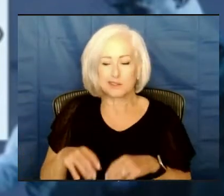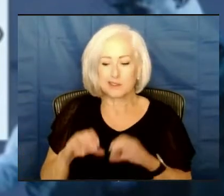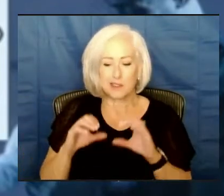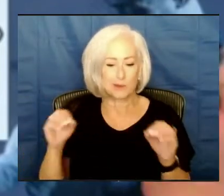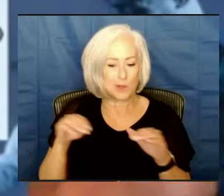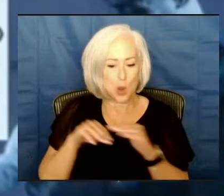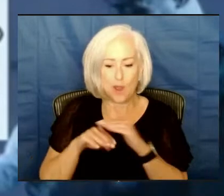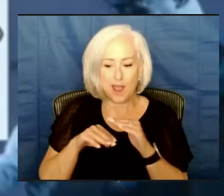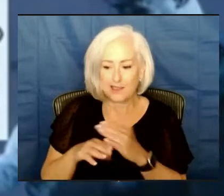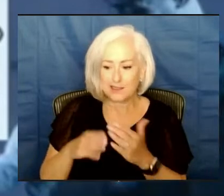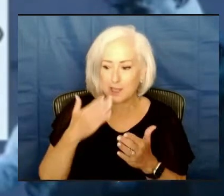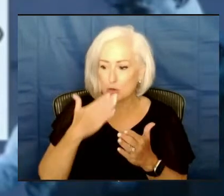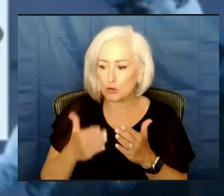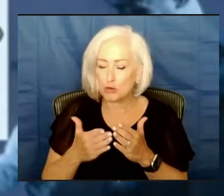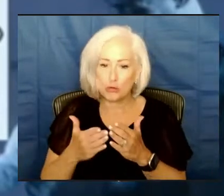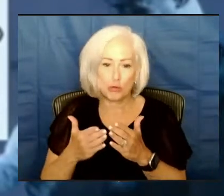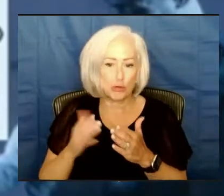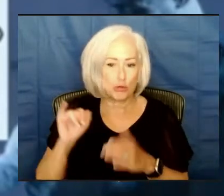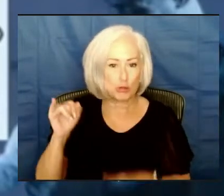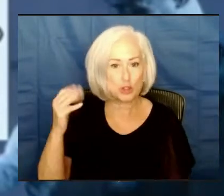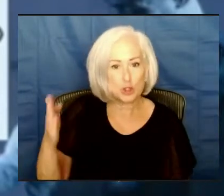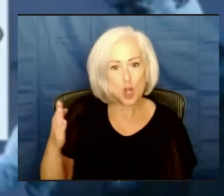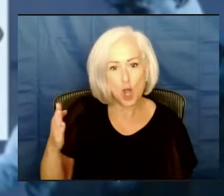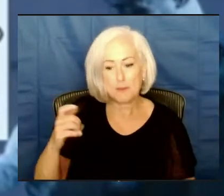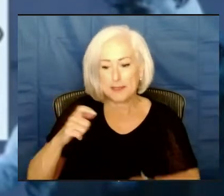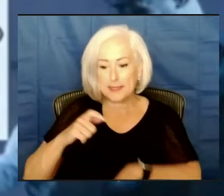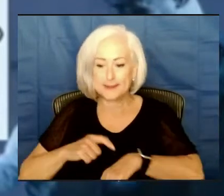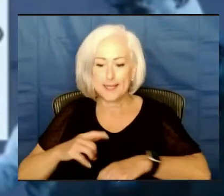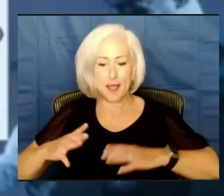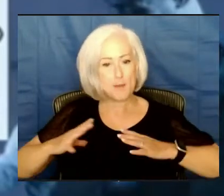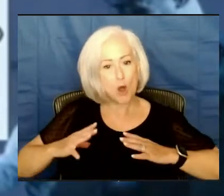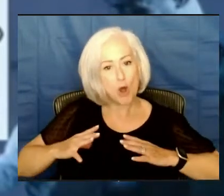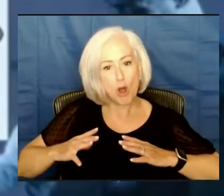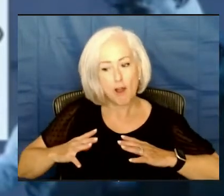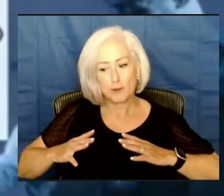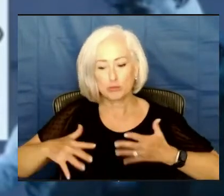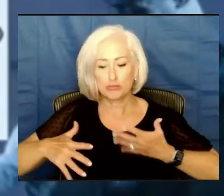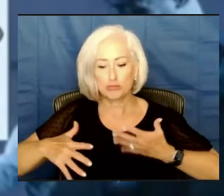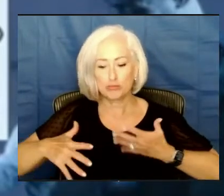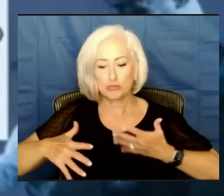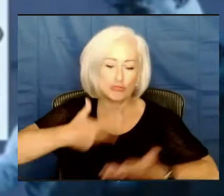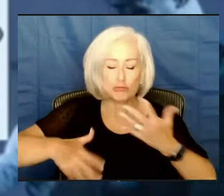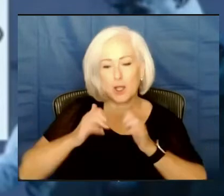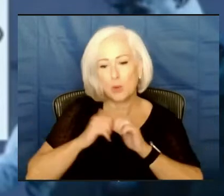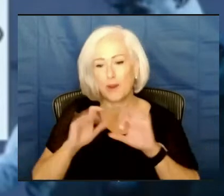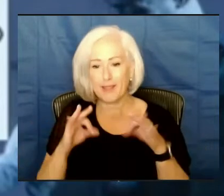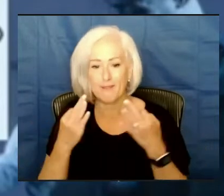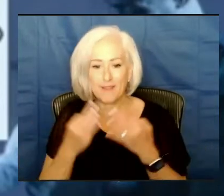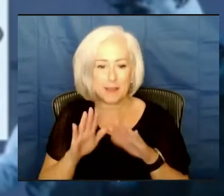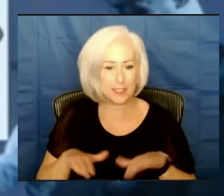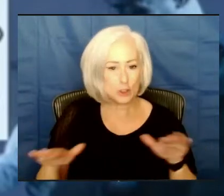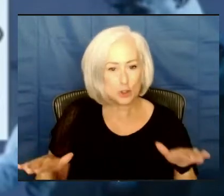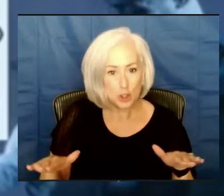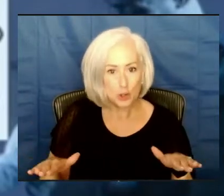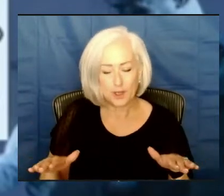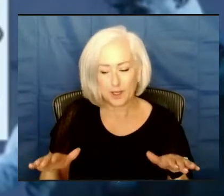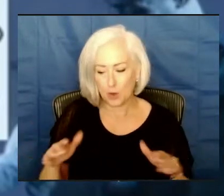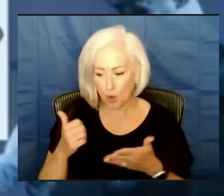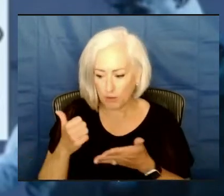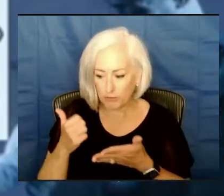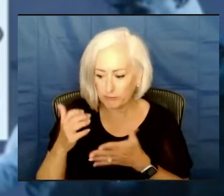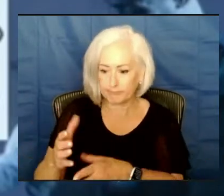quality job or having time off to do the things with your family, children, or to seek healthcare. And so there's a lot of